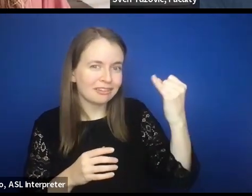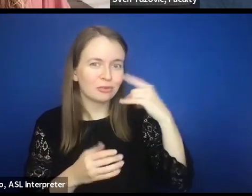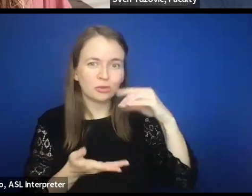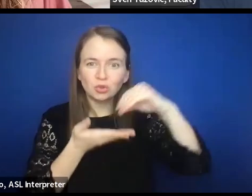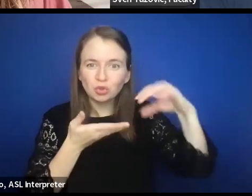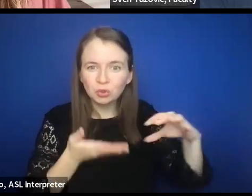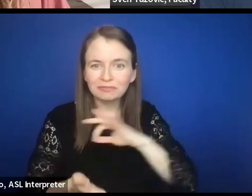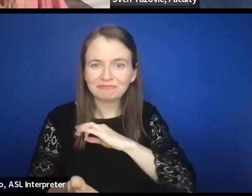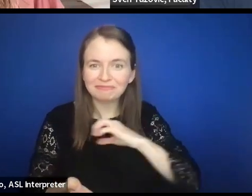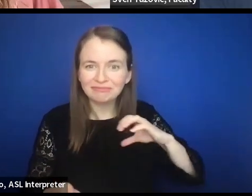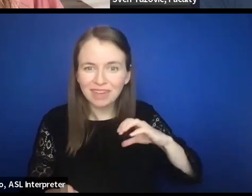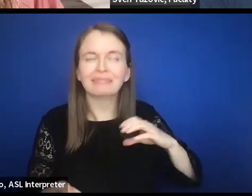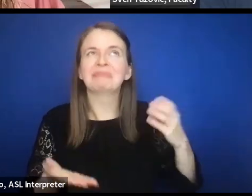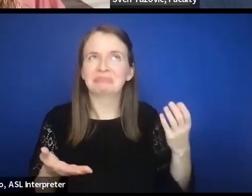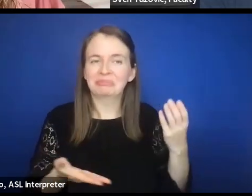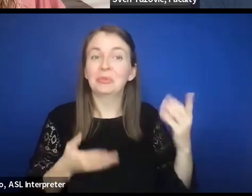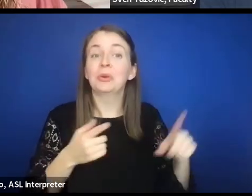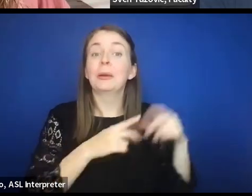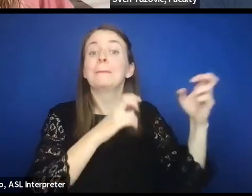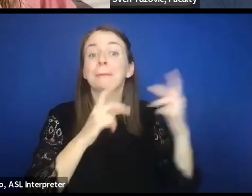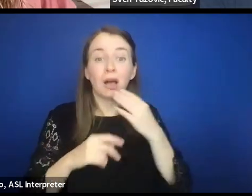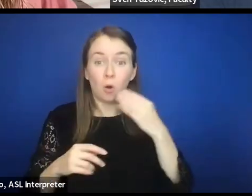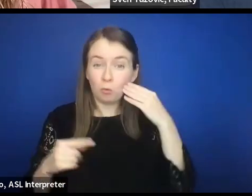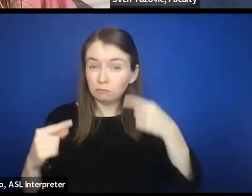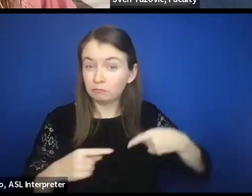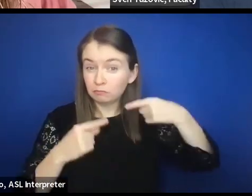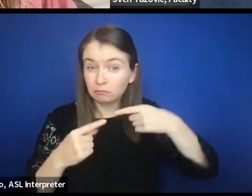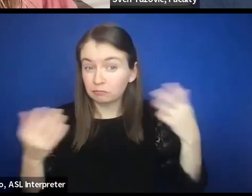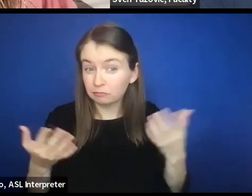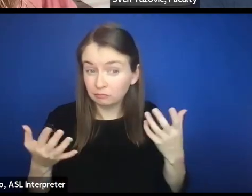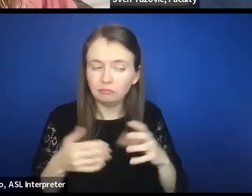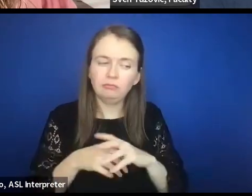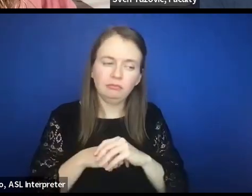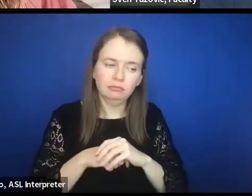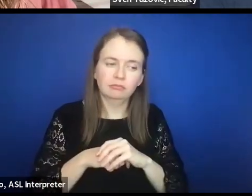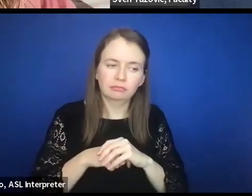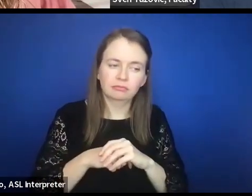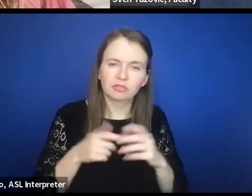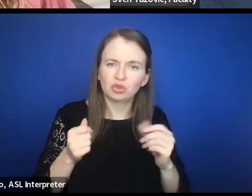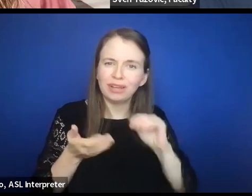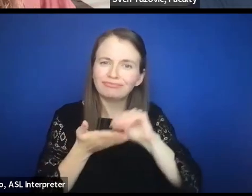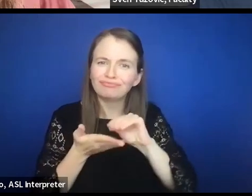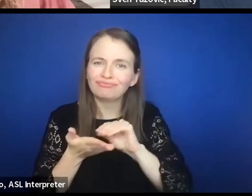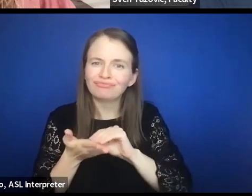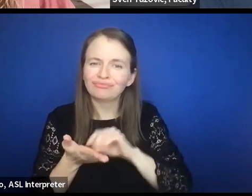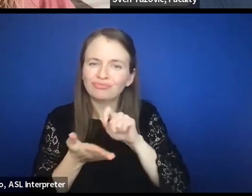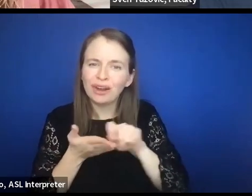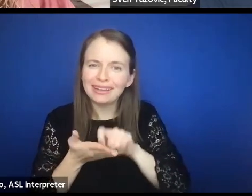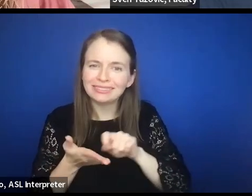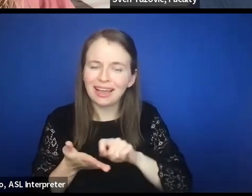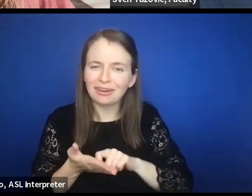students or faculty, I guess someone who comes back home and who struggles, I think, is trying to write it down